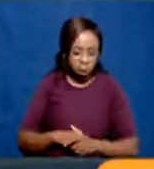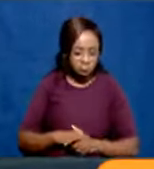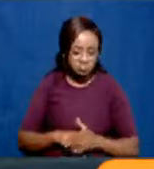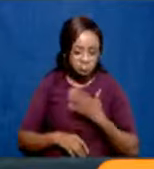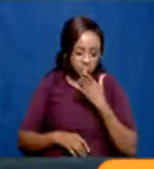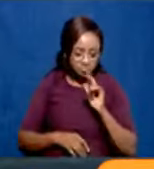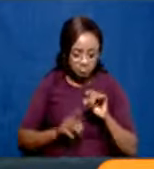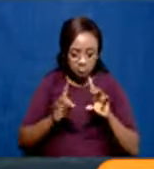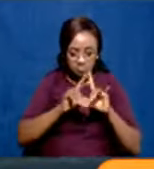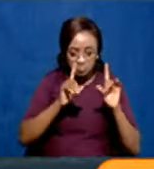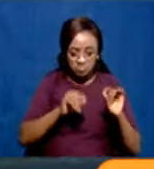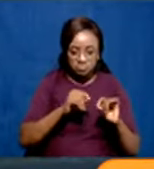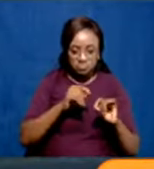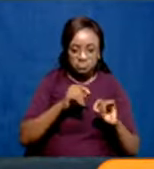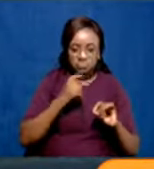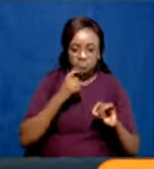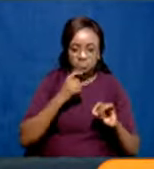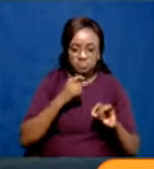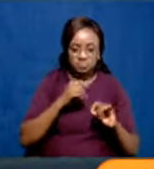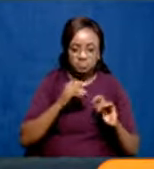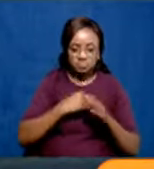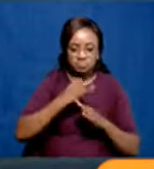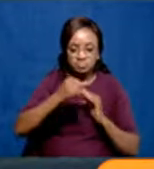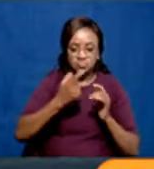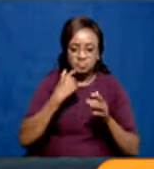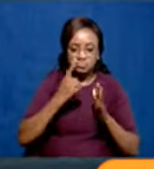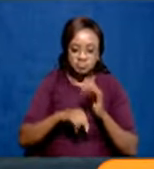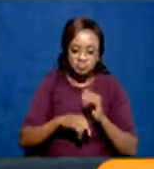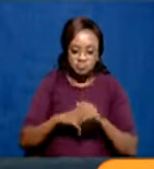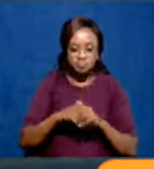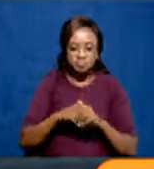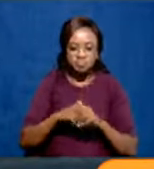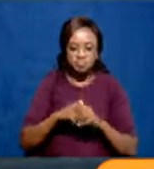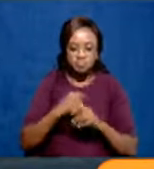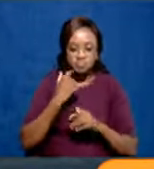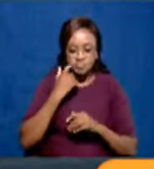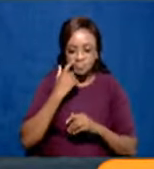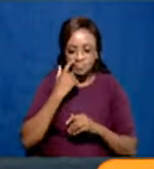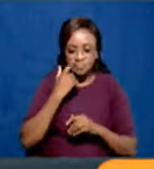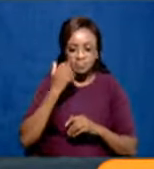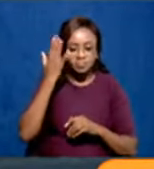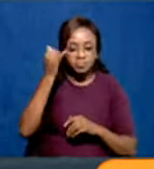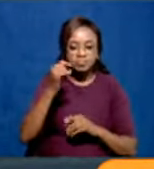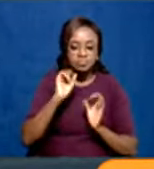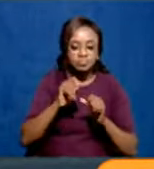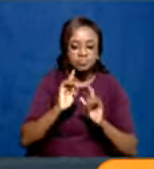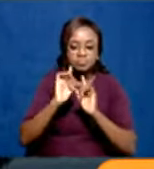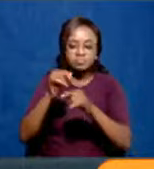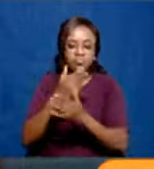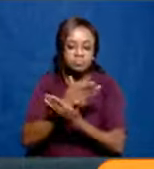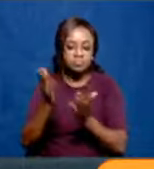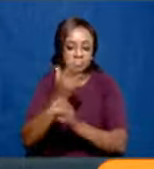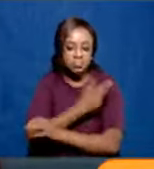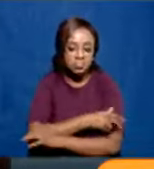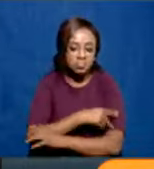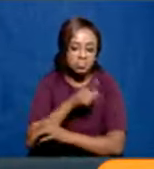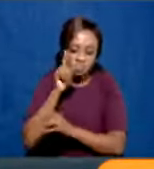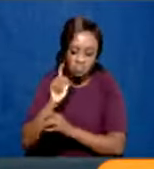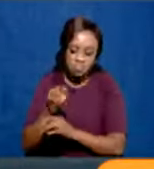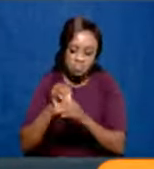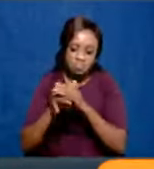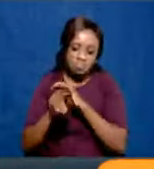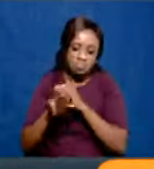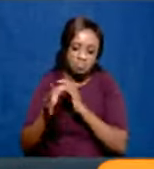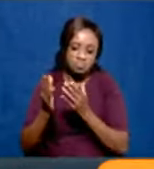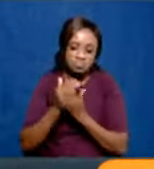whatever the civil servant have been having, which you go to any facility, you access the care. That's what should have been escalated